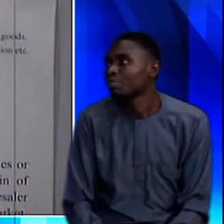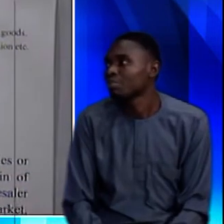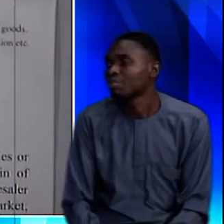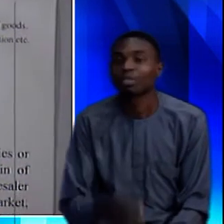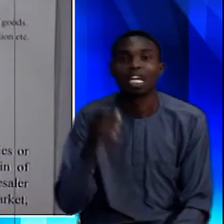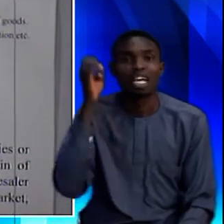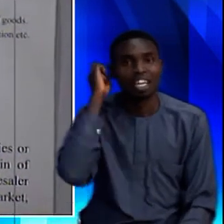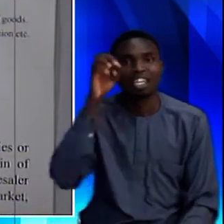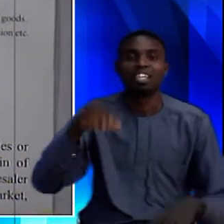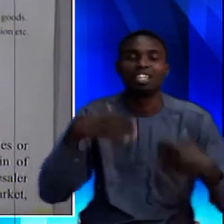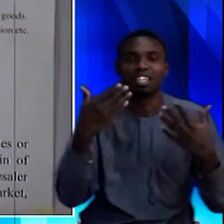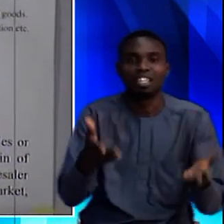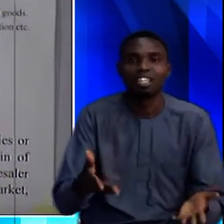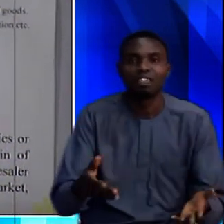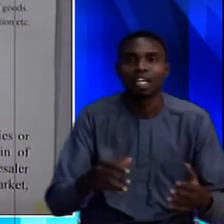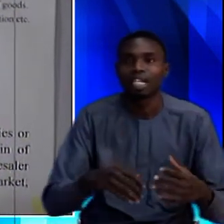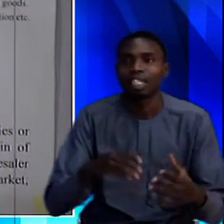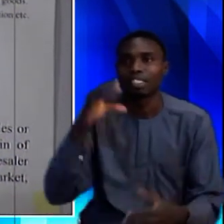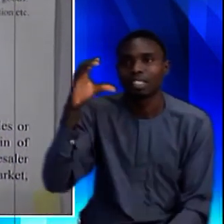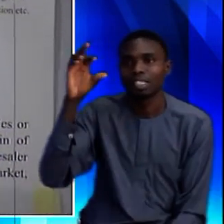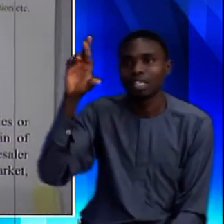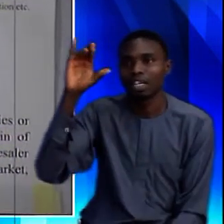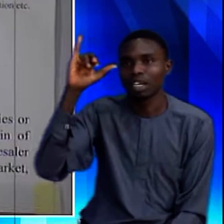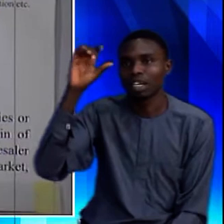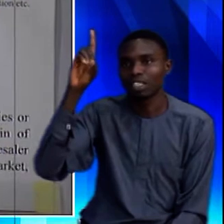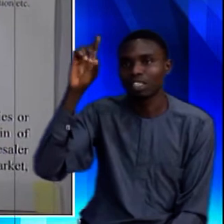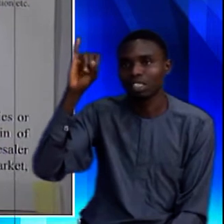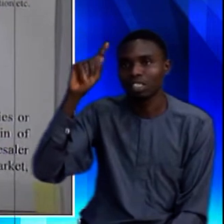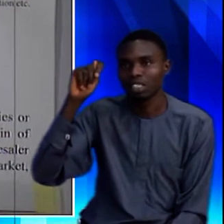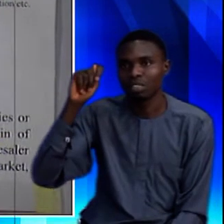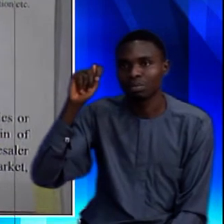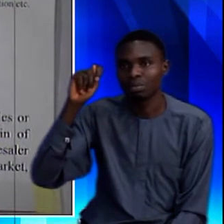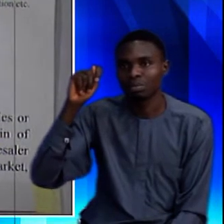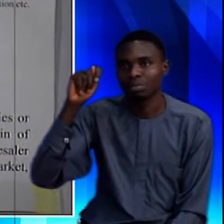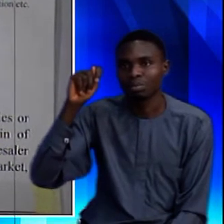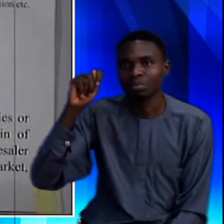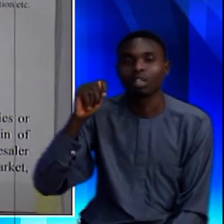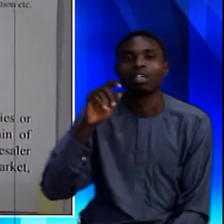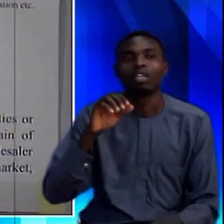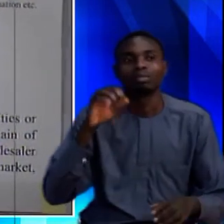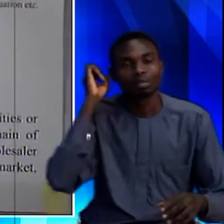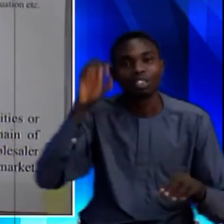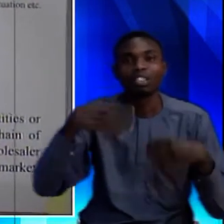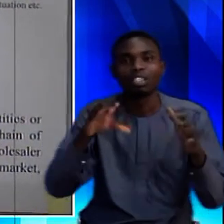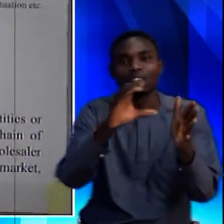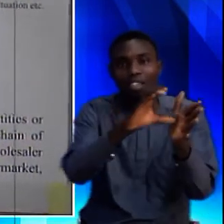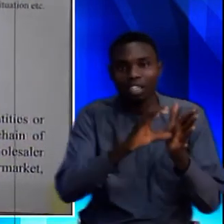to retailer. How does the wholesaler give credit facilities to retailer? He gave it